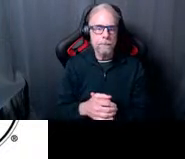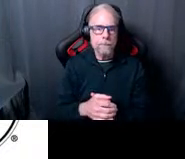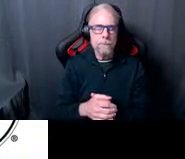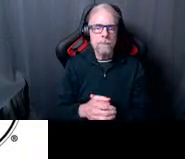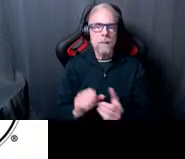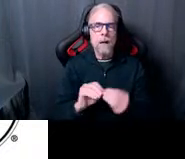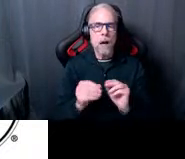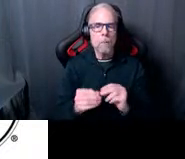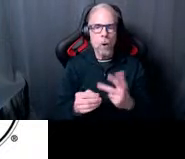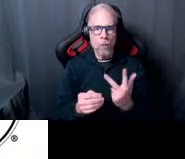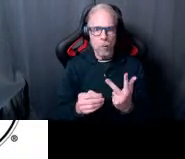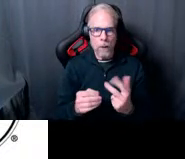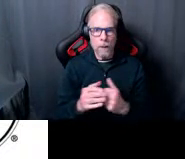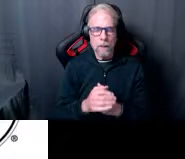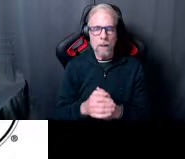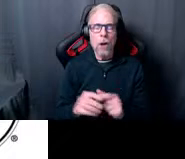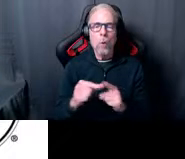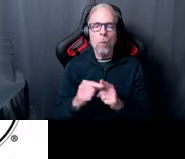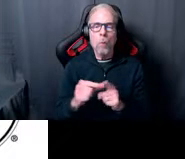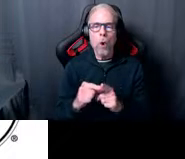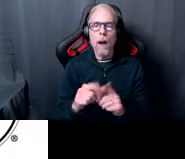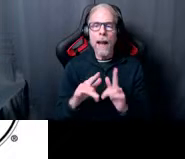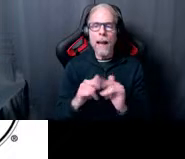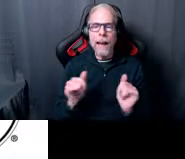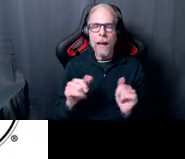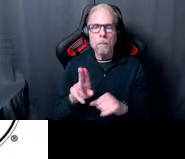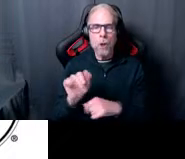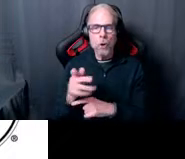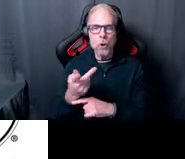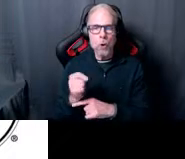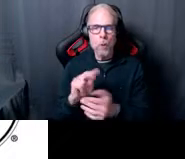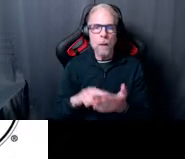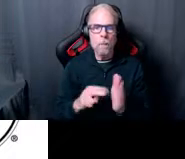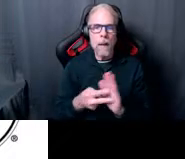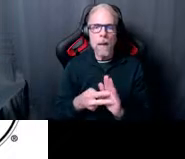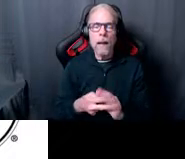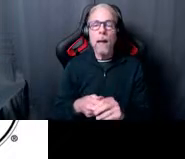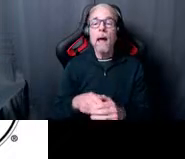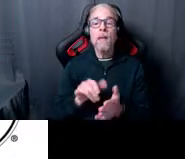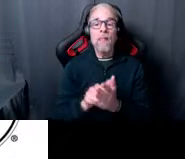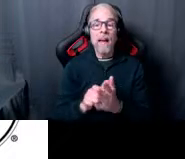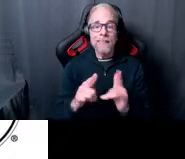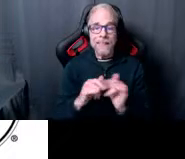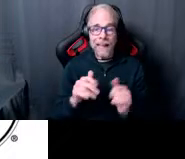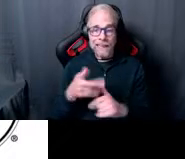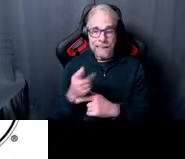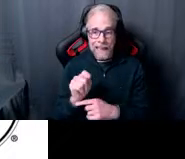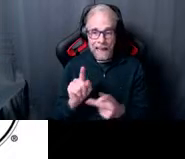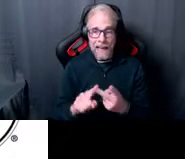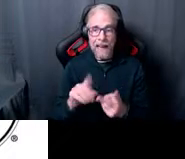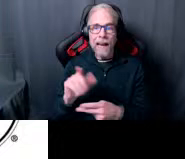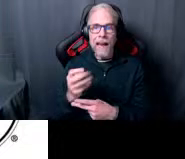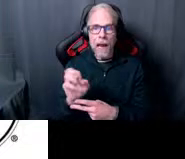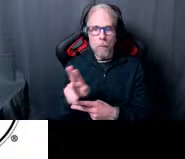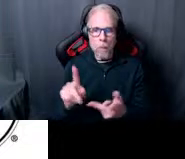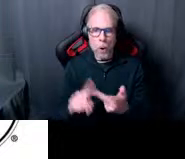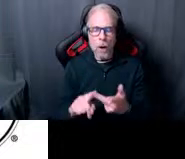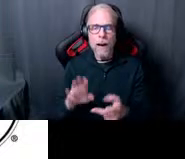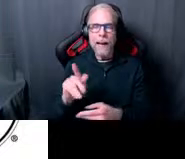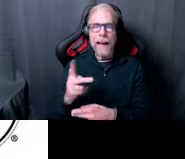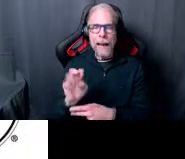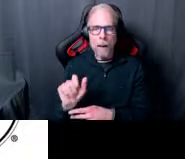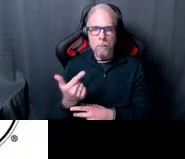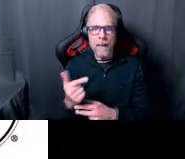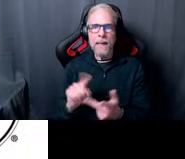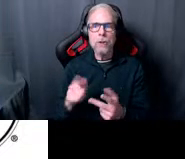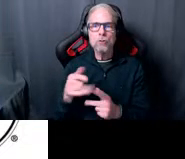Number 3, the word camping unit is defined as means a tent, camper, camping trailer,